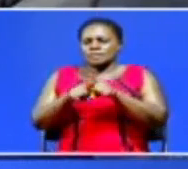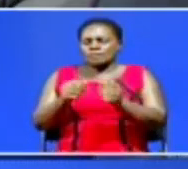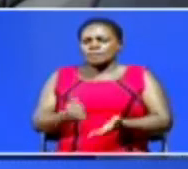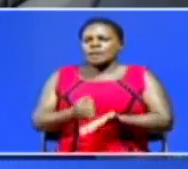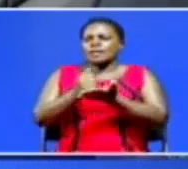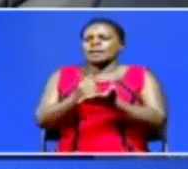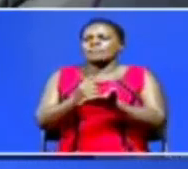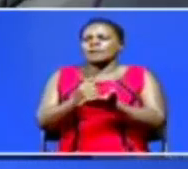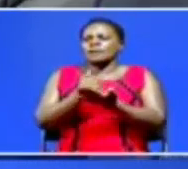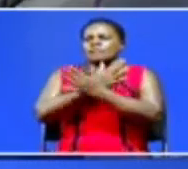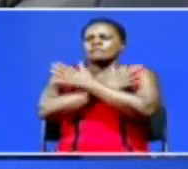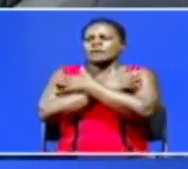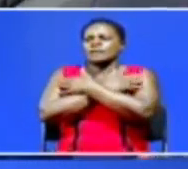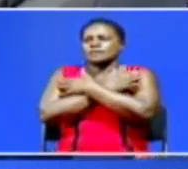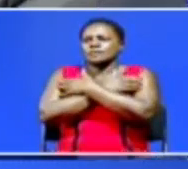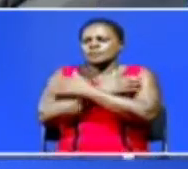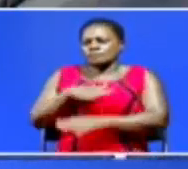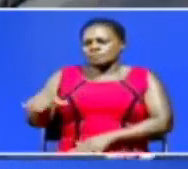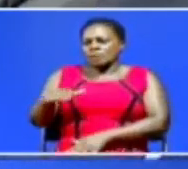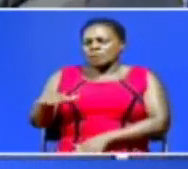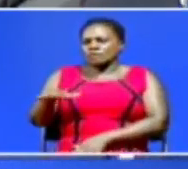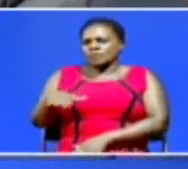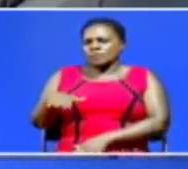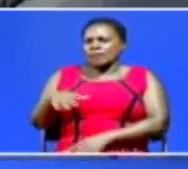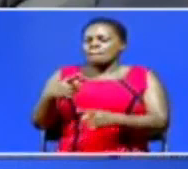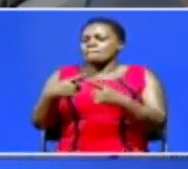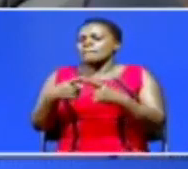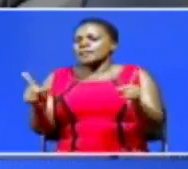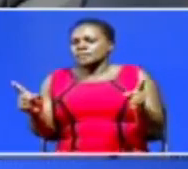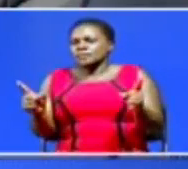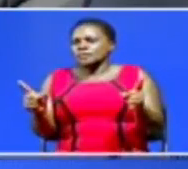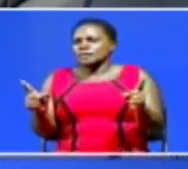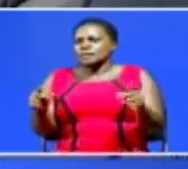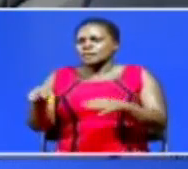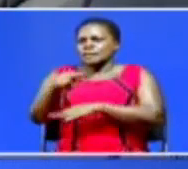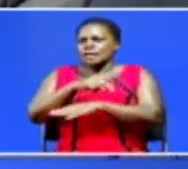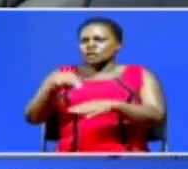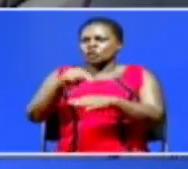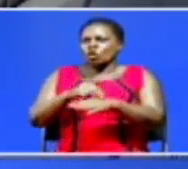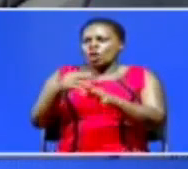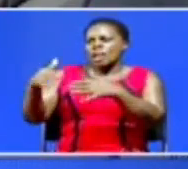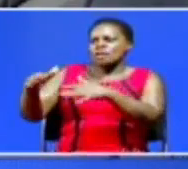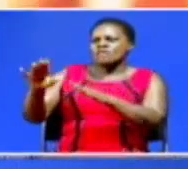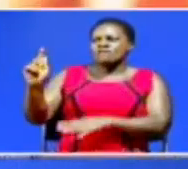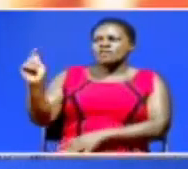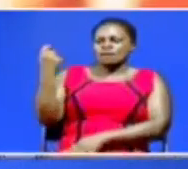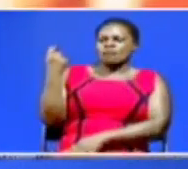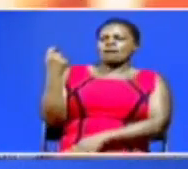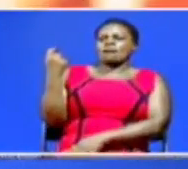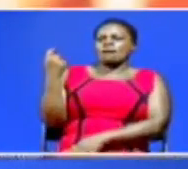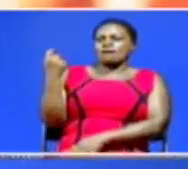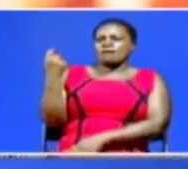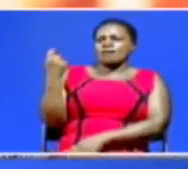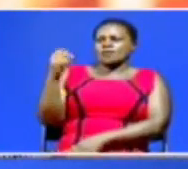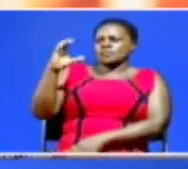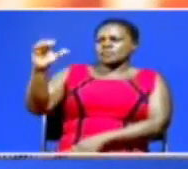enabling and friendly business environment. But yet, multinationals are moving away from Kenya.